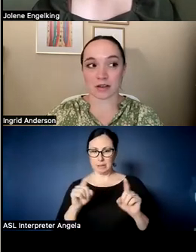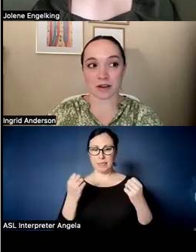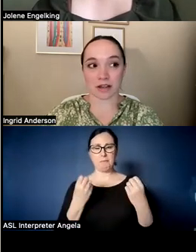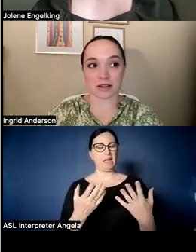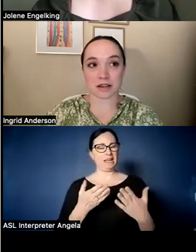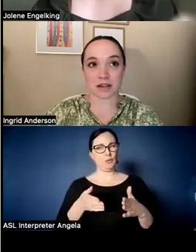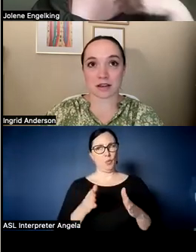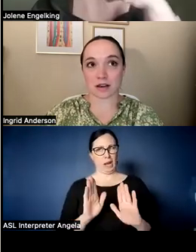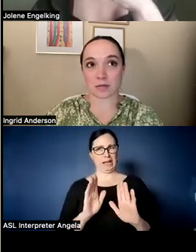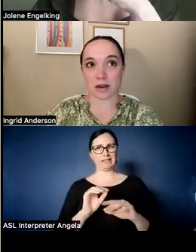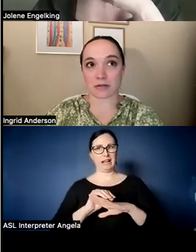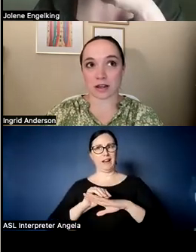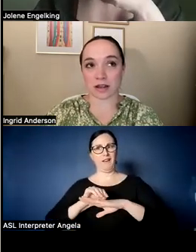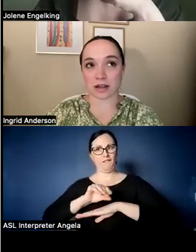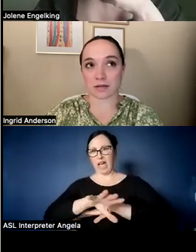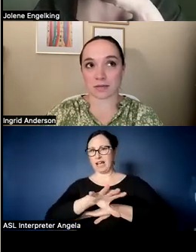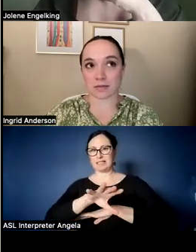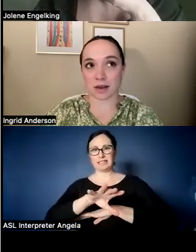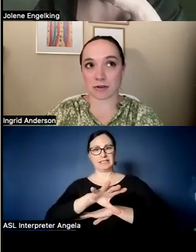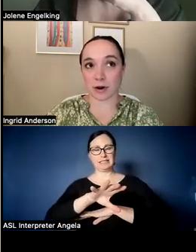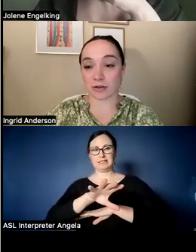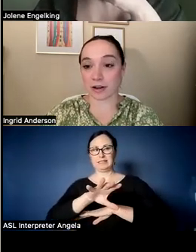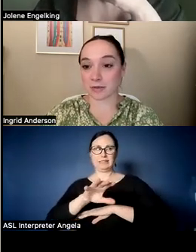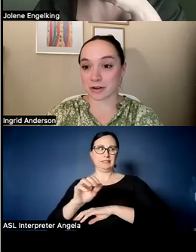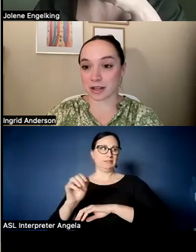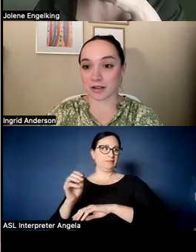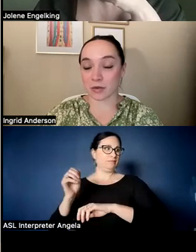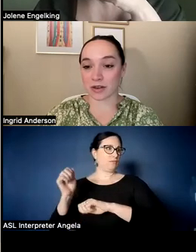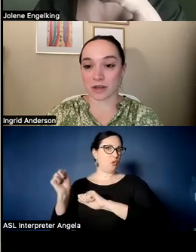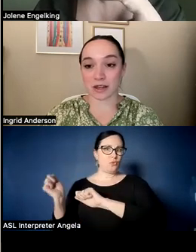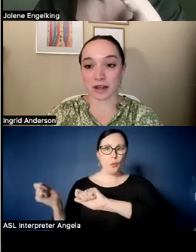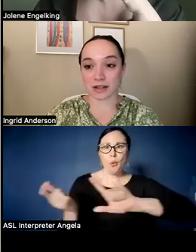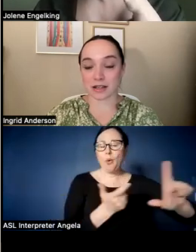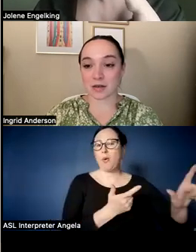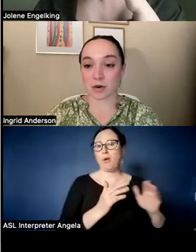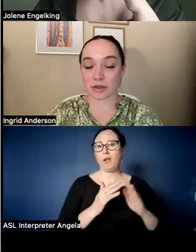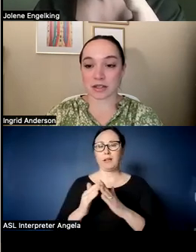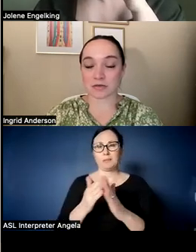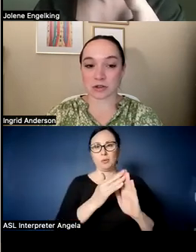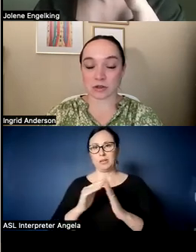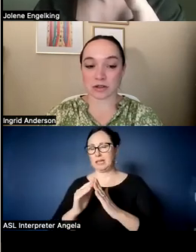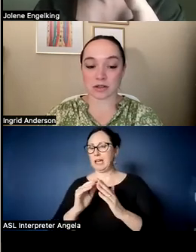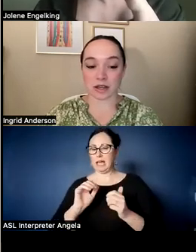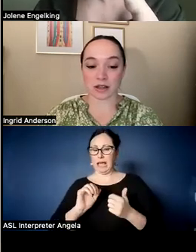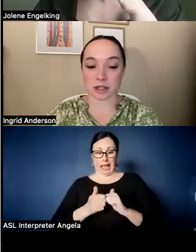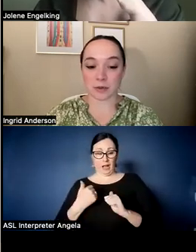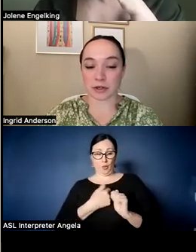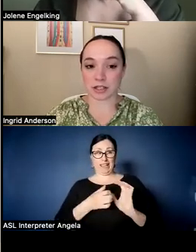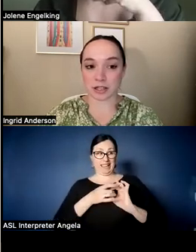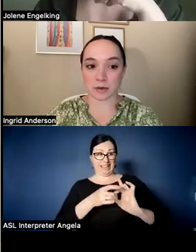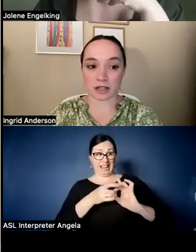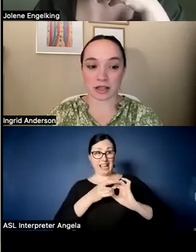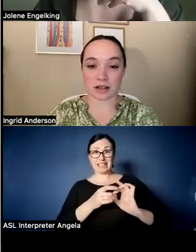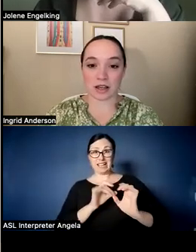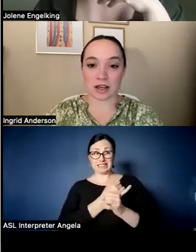from it affects every part of our community, and the way that we connect both as individuals and community